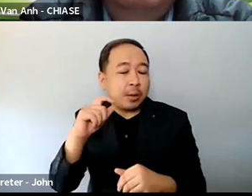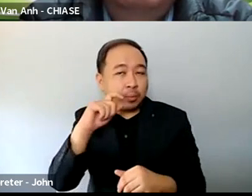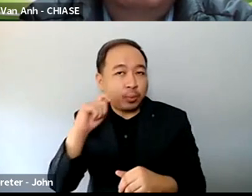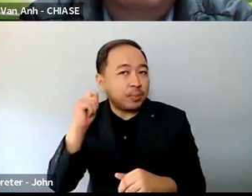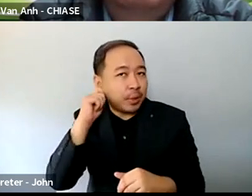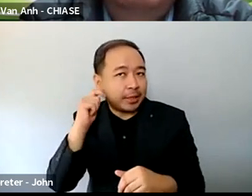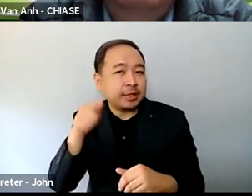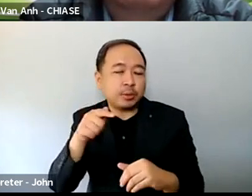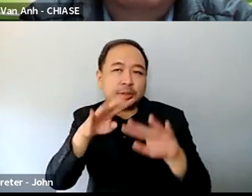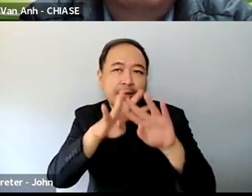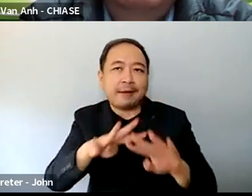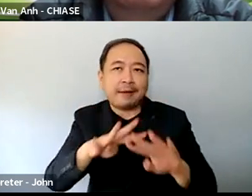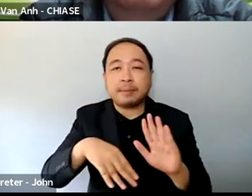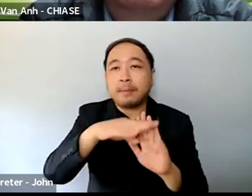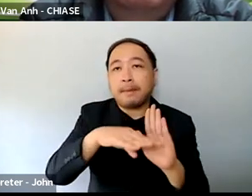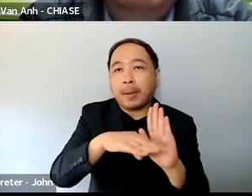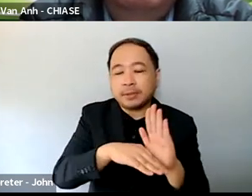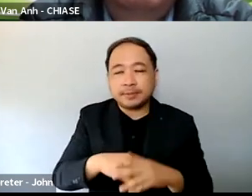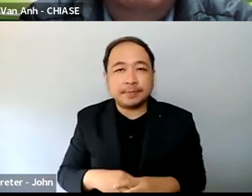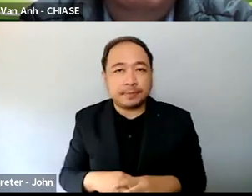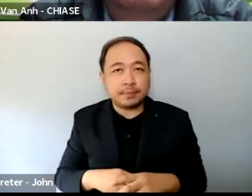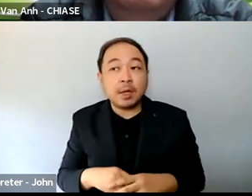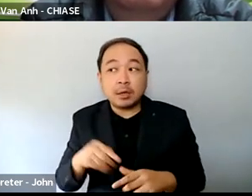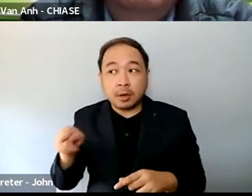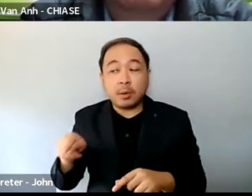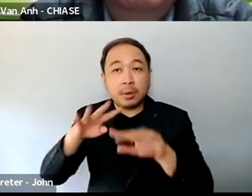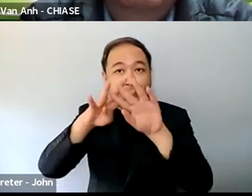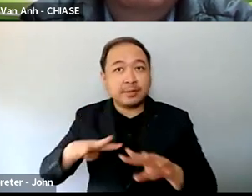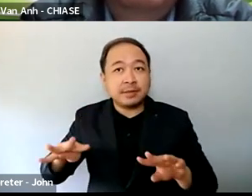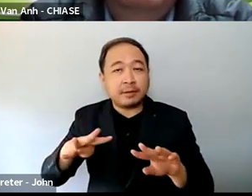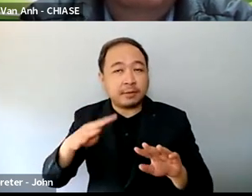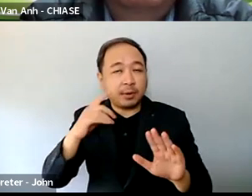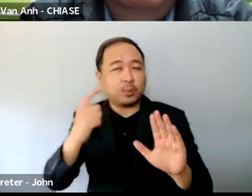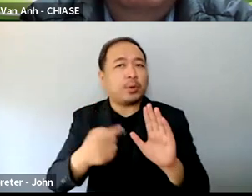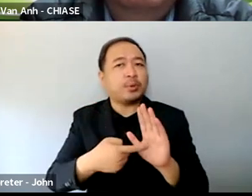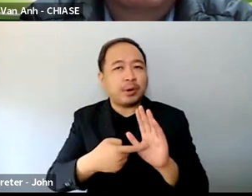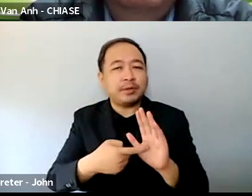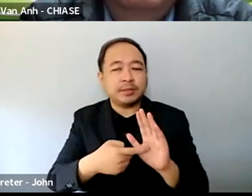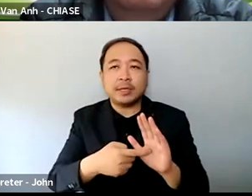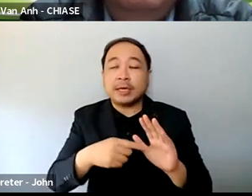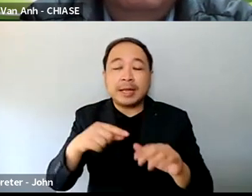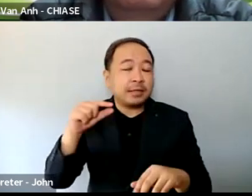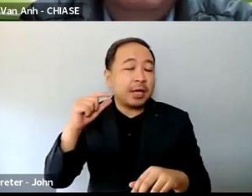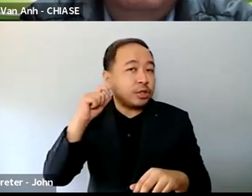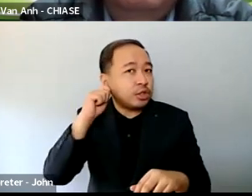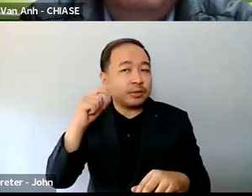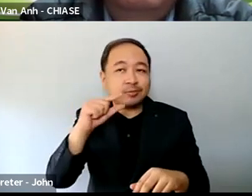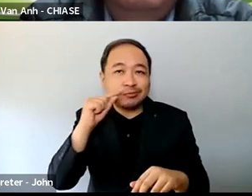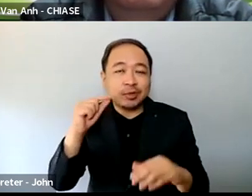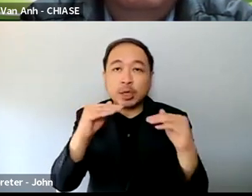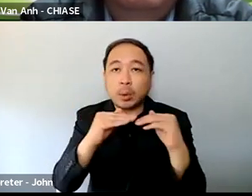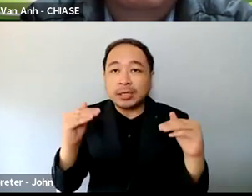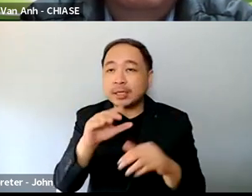policy coherence, ASEAN also fully recognizes how gender equality, DRR, and climate change intersect with